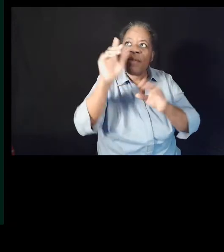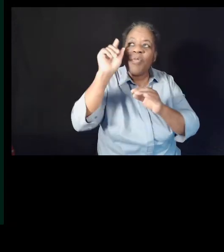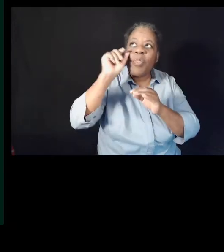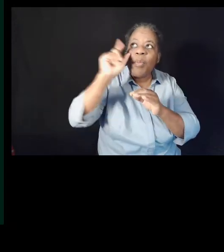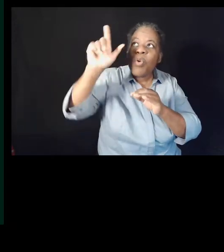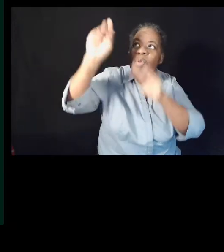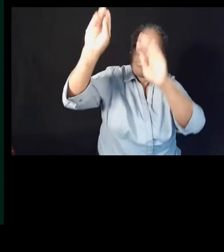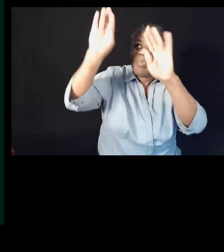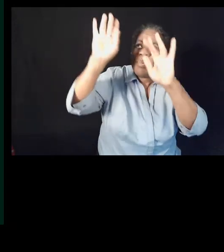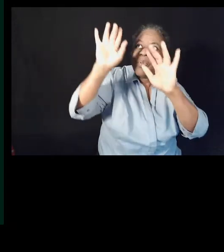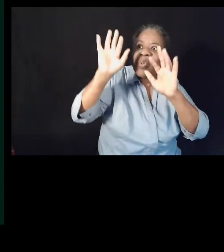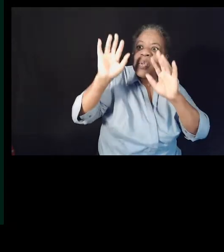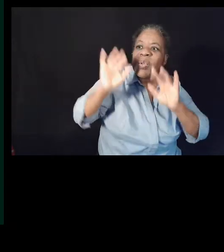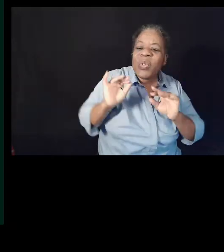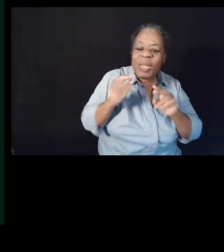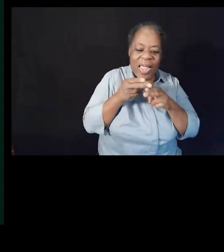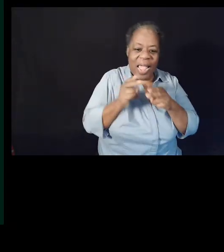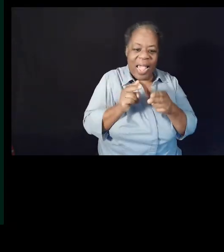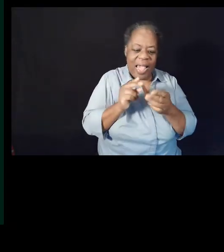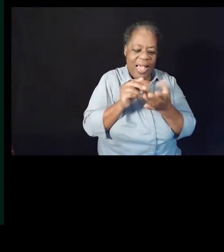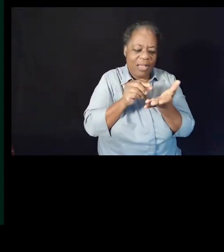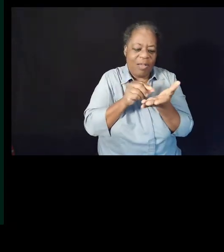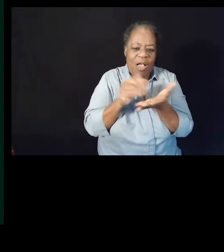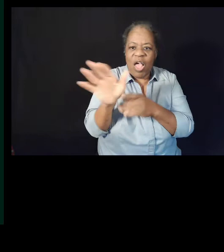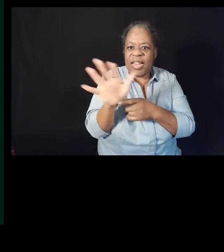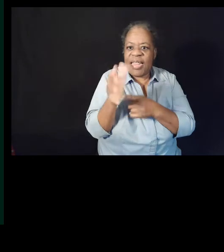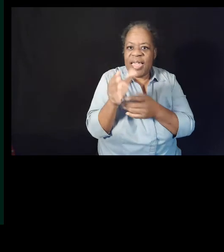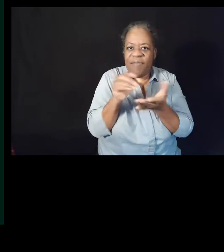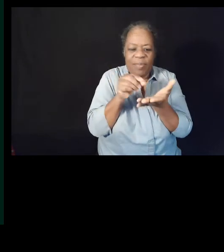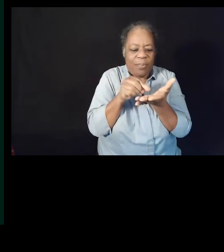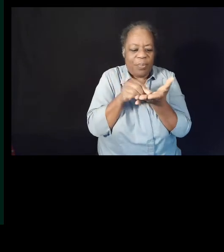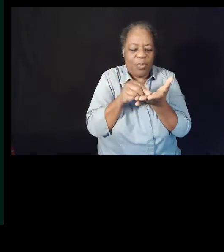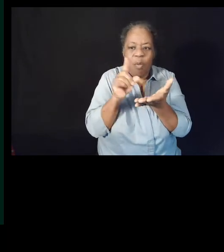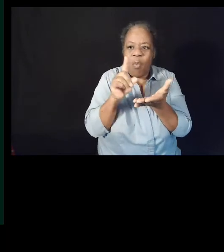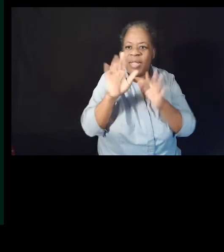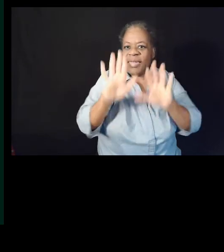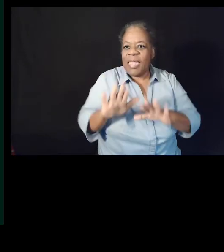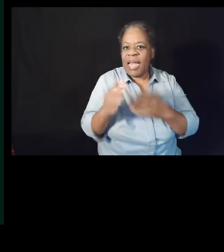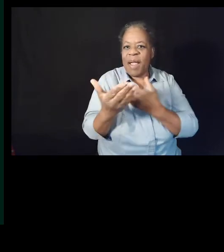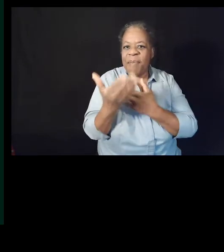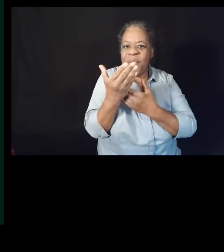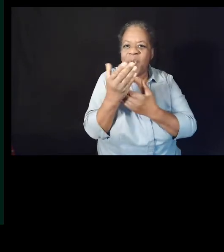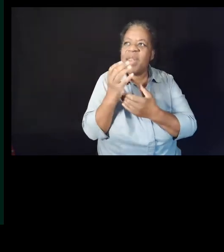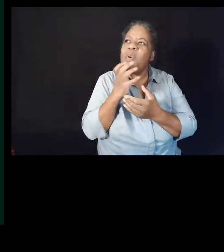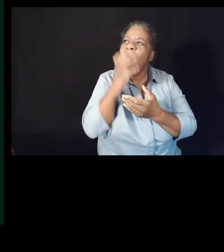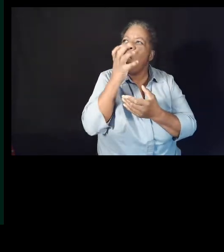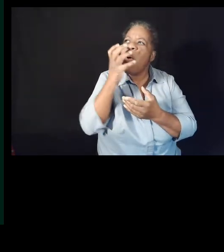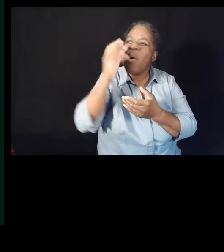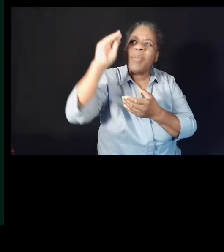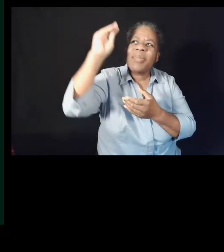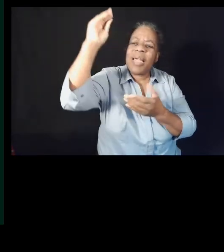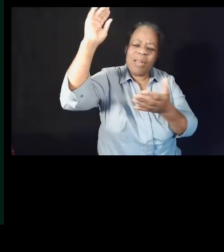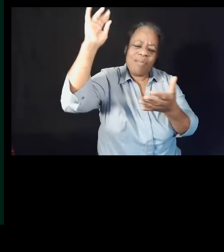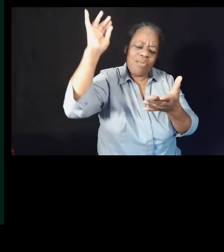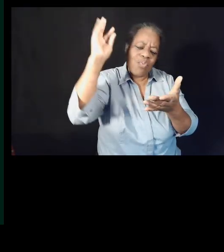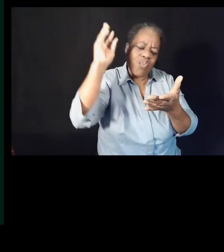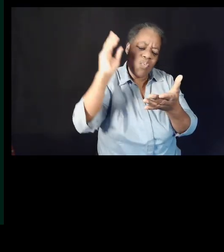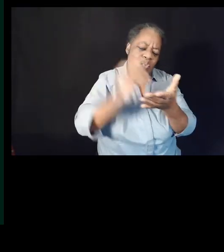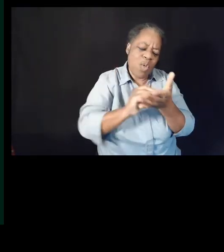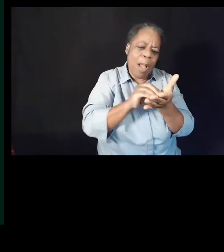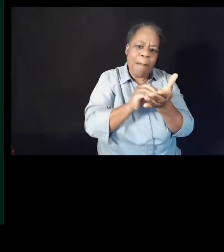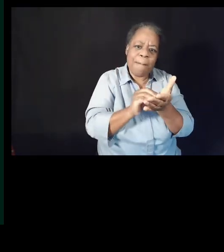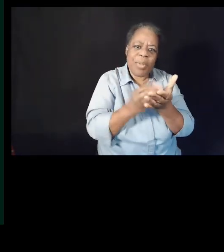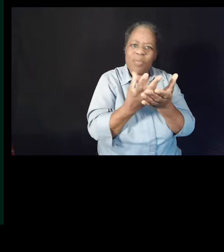little egg lay on a leaf. One Sunday morning, the warm sun came up and pop, out of the